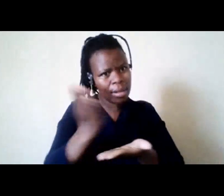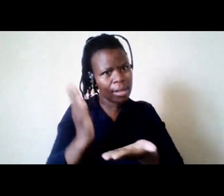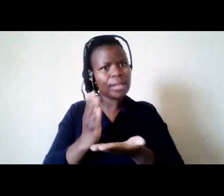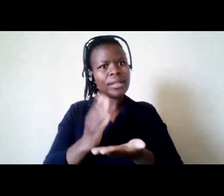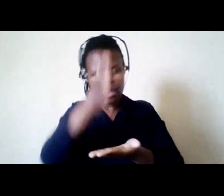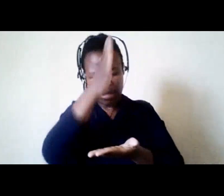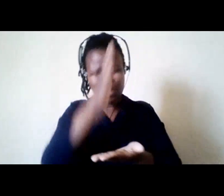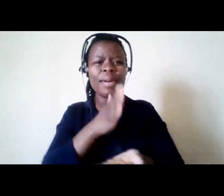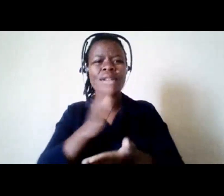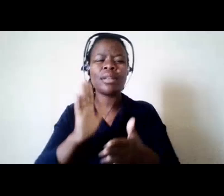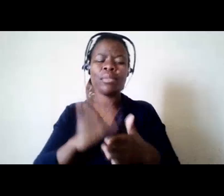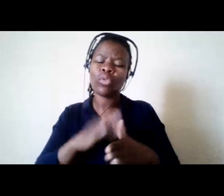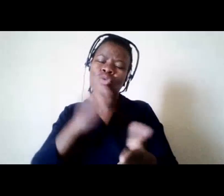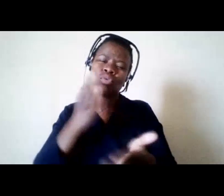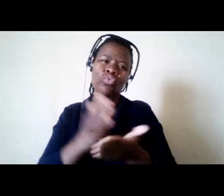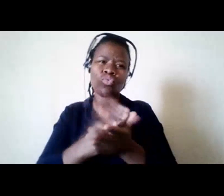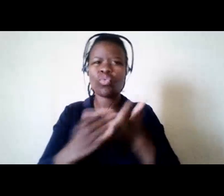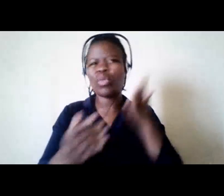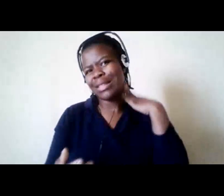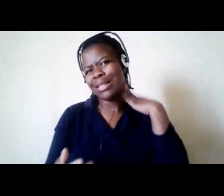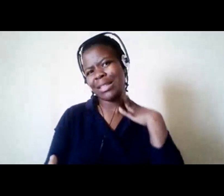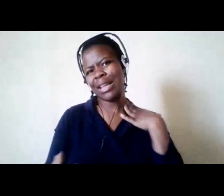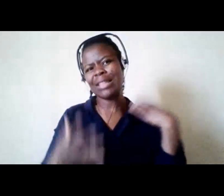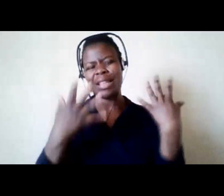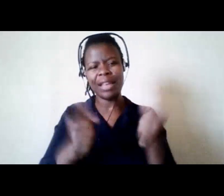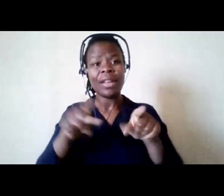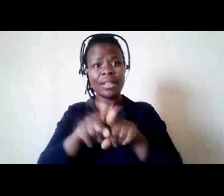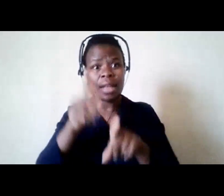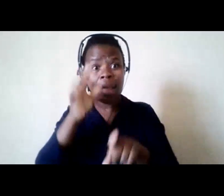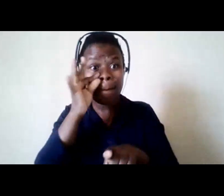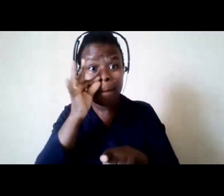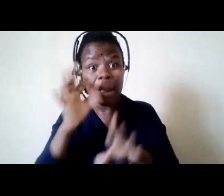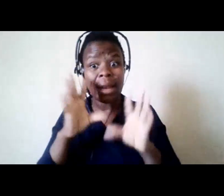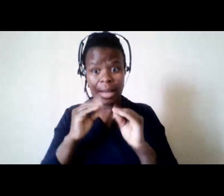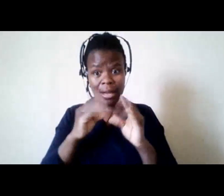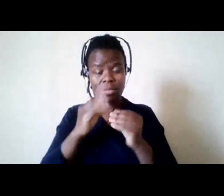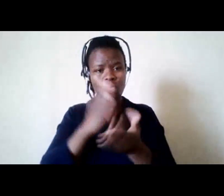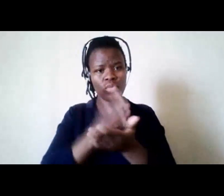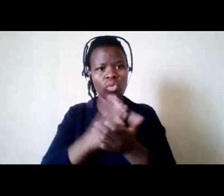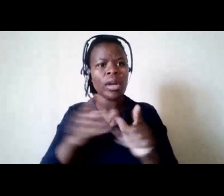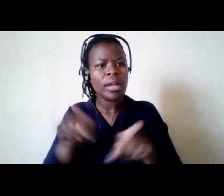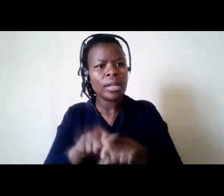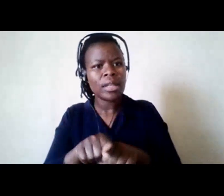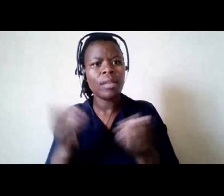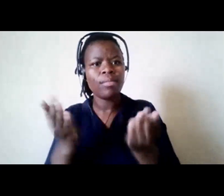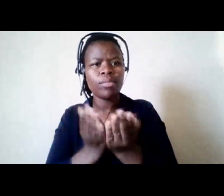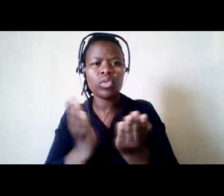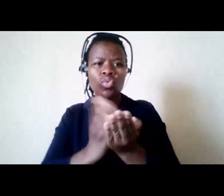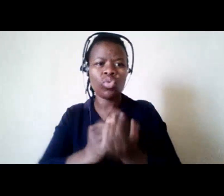stressed, like how Mbali was saying, they are stressed in such a way that even schools, they reject them.